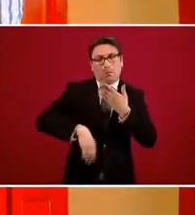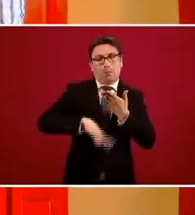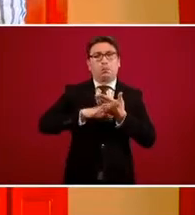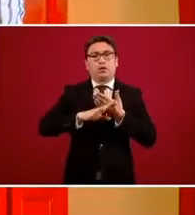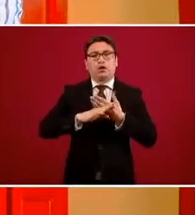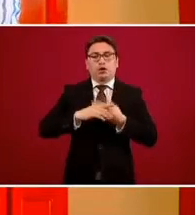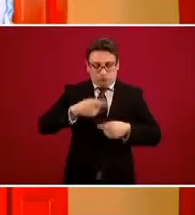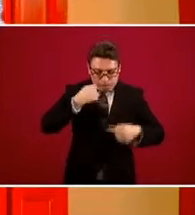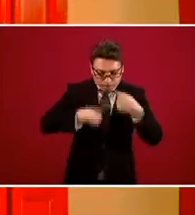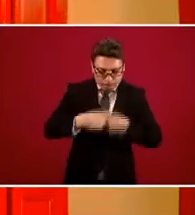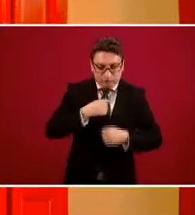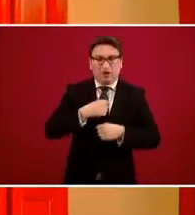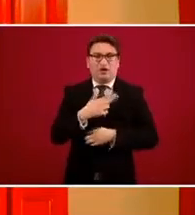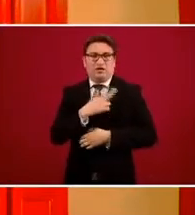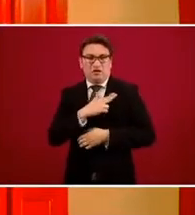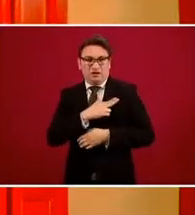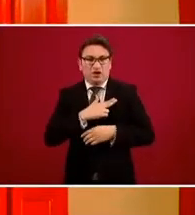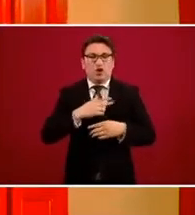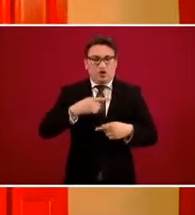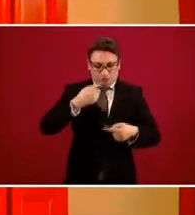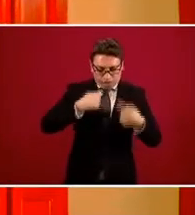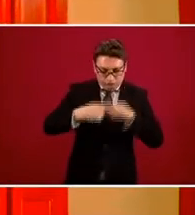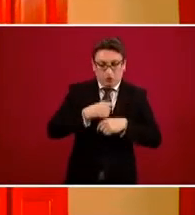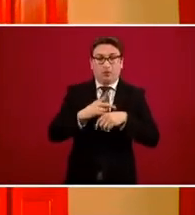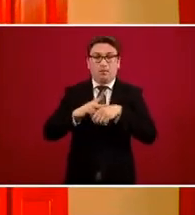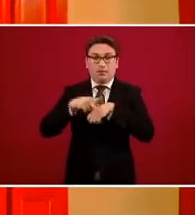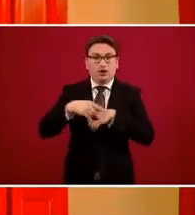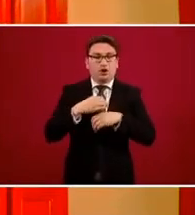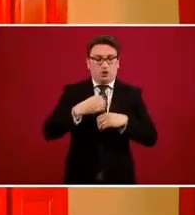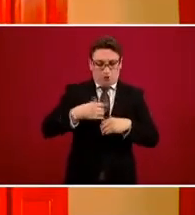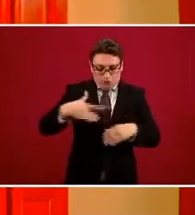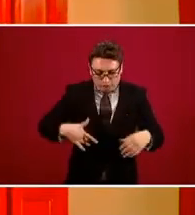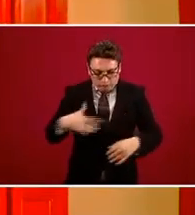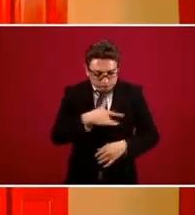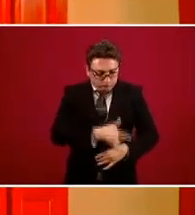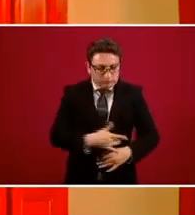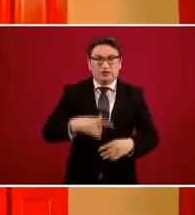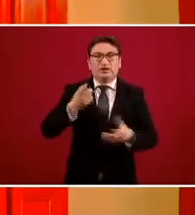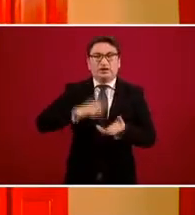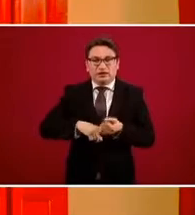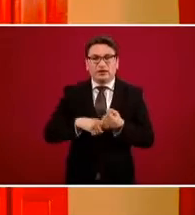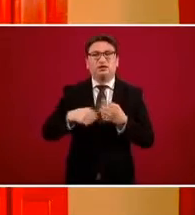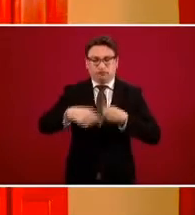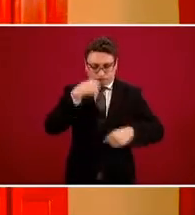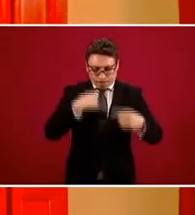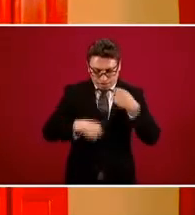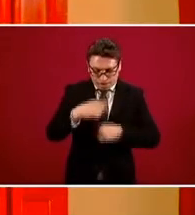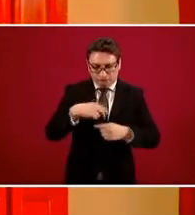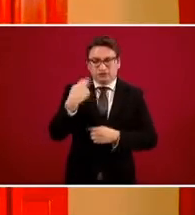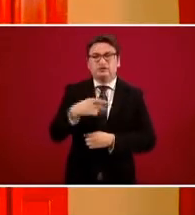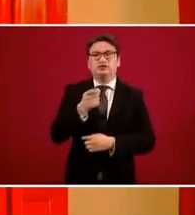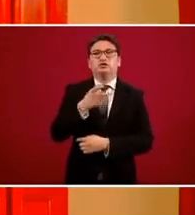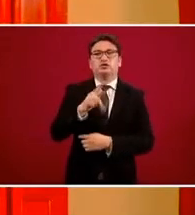remember, COVID is a virus that circulates all over the body, and it causes some other